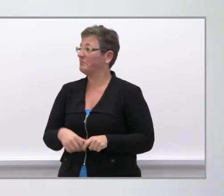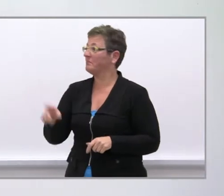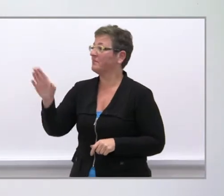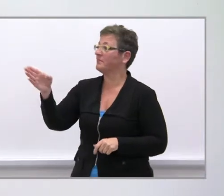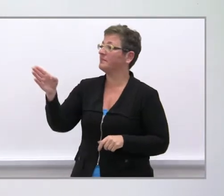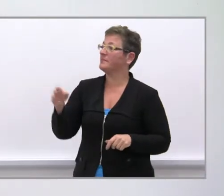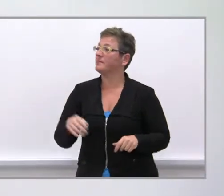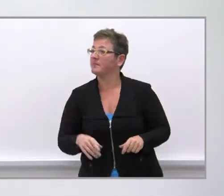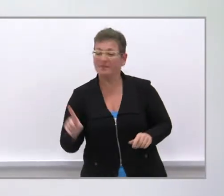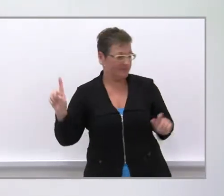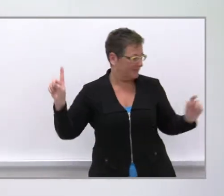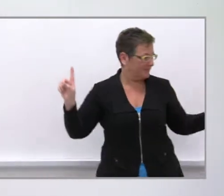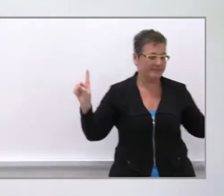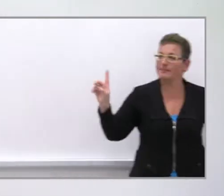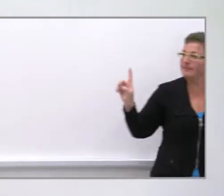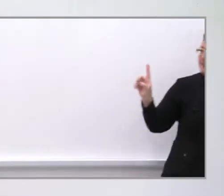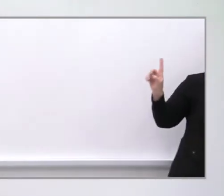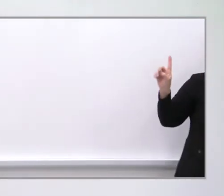Jim.